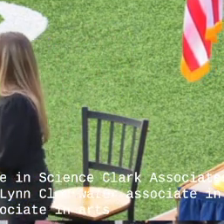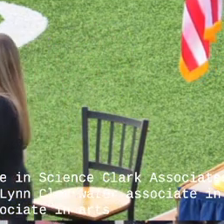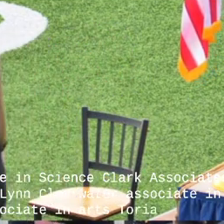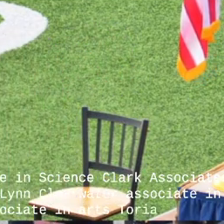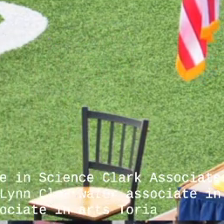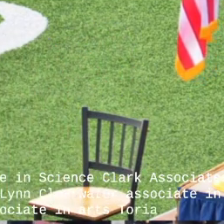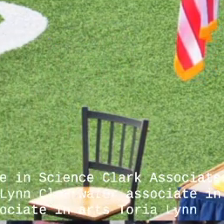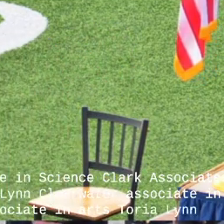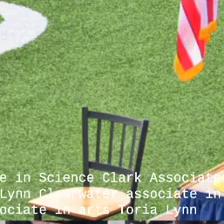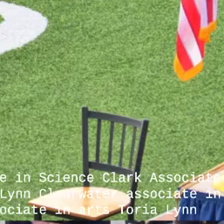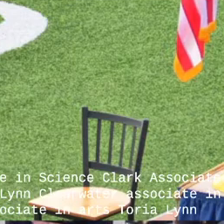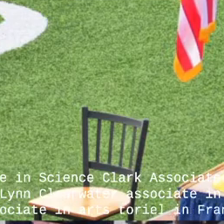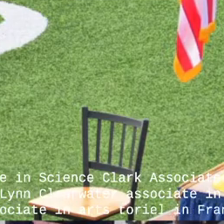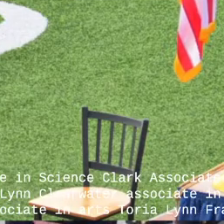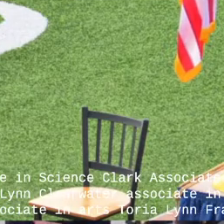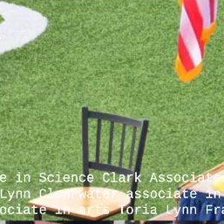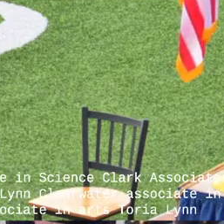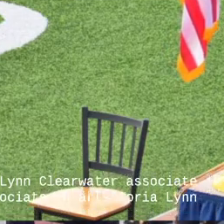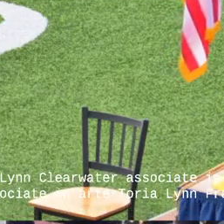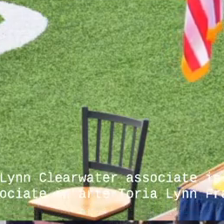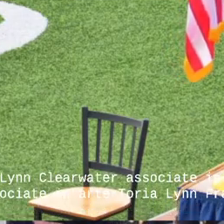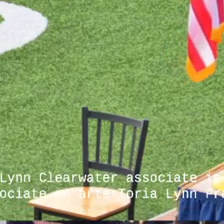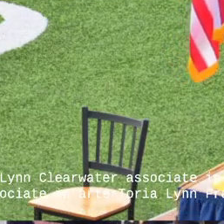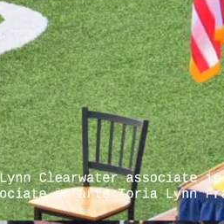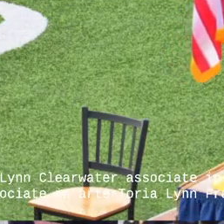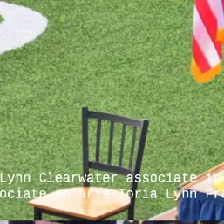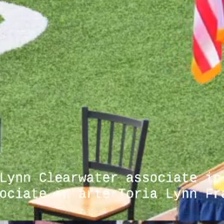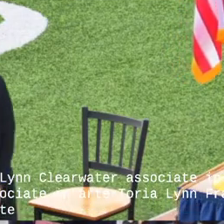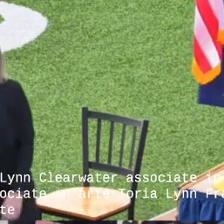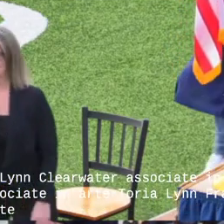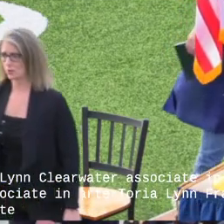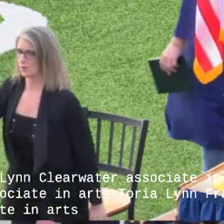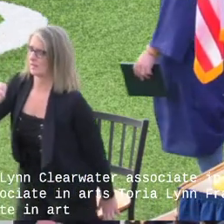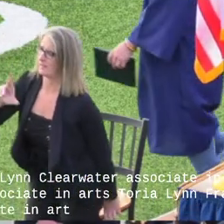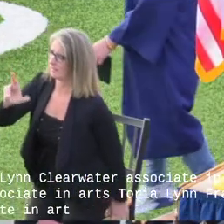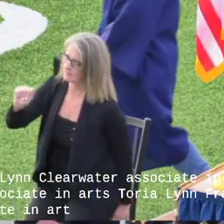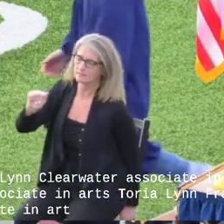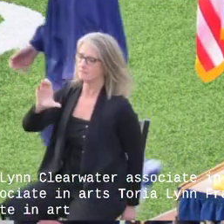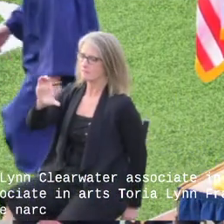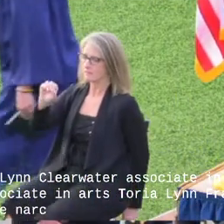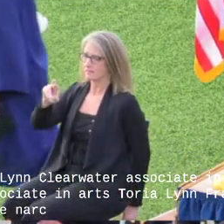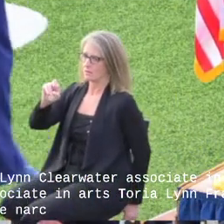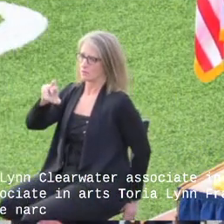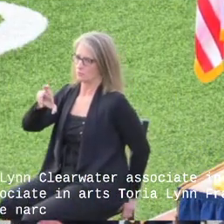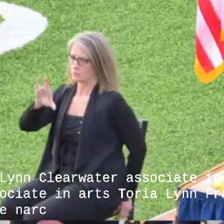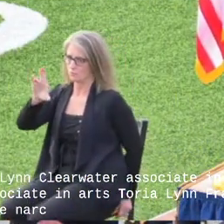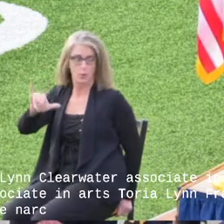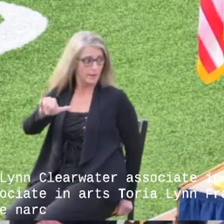Victoria Lynn Francis Conroy, Associate in Arts.